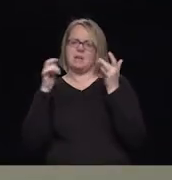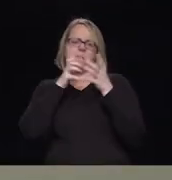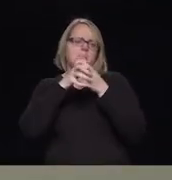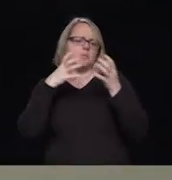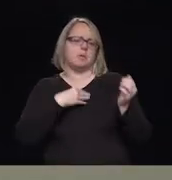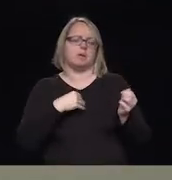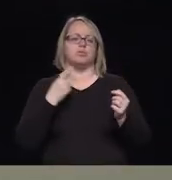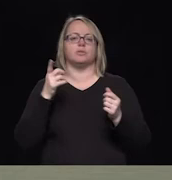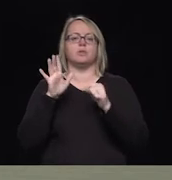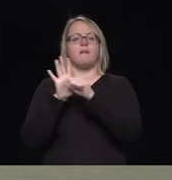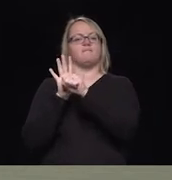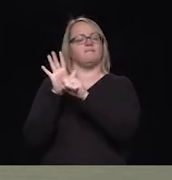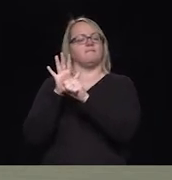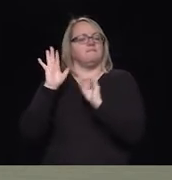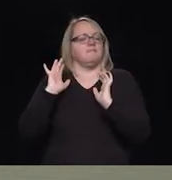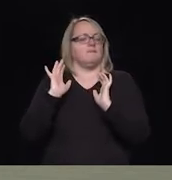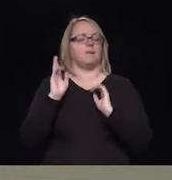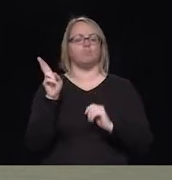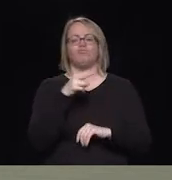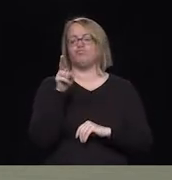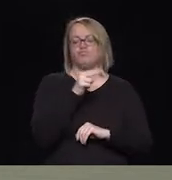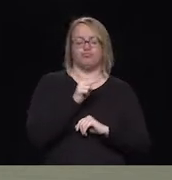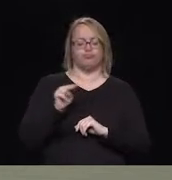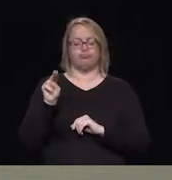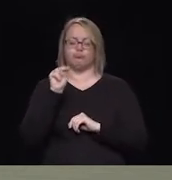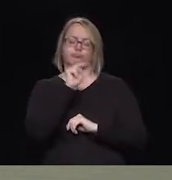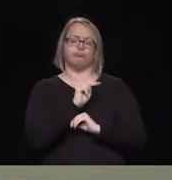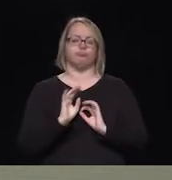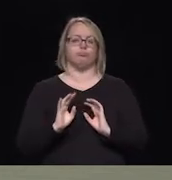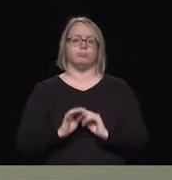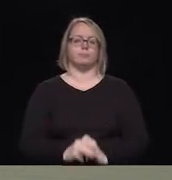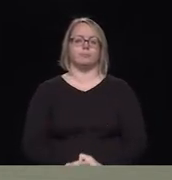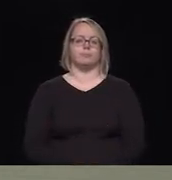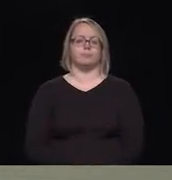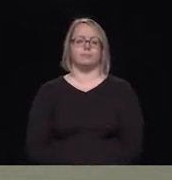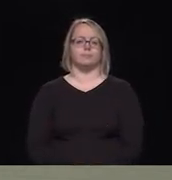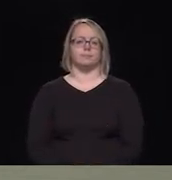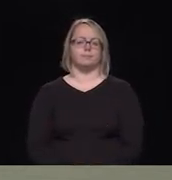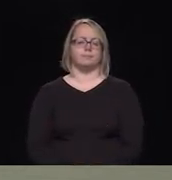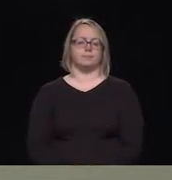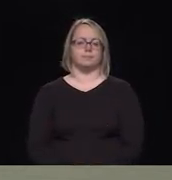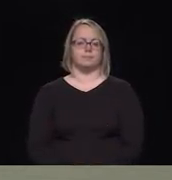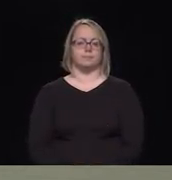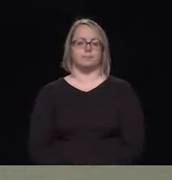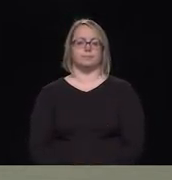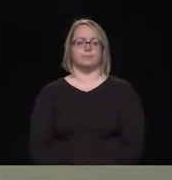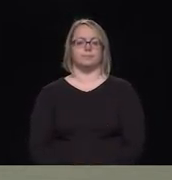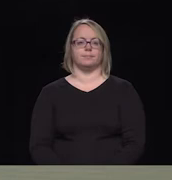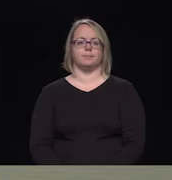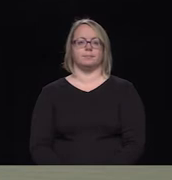So let's fill that in with just a thin layer of white paint.